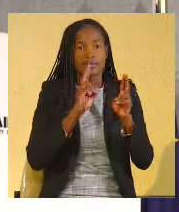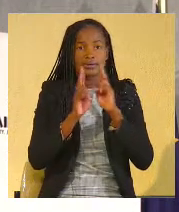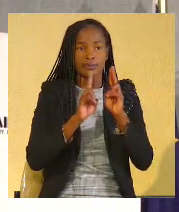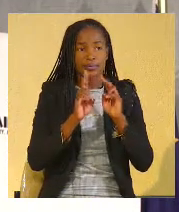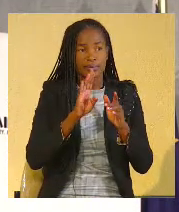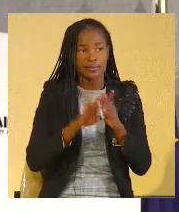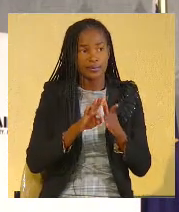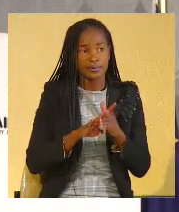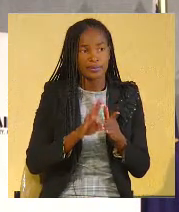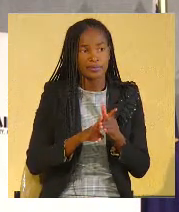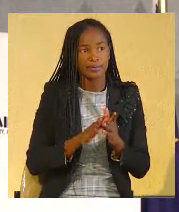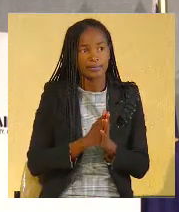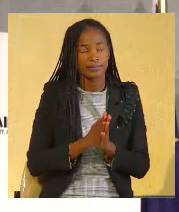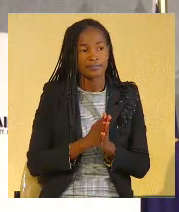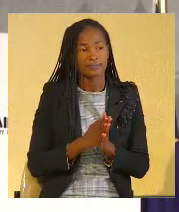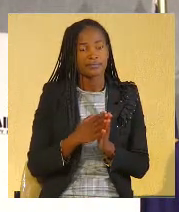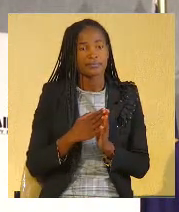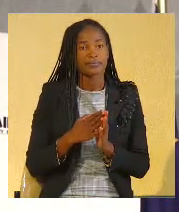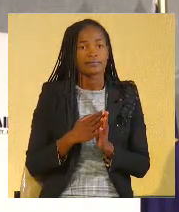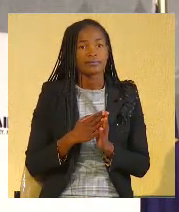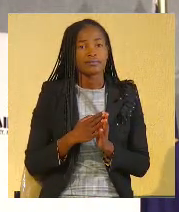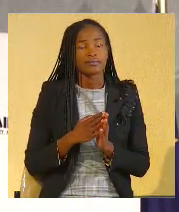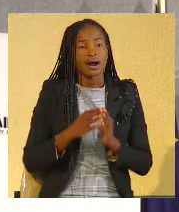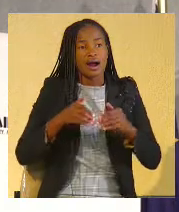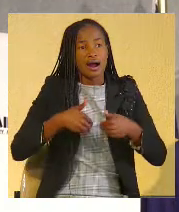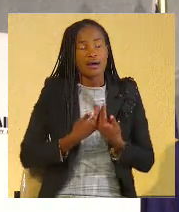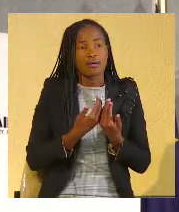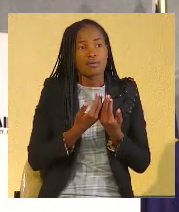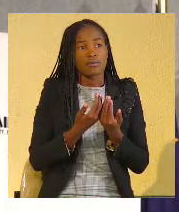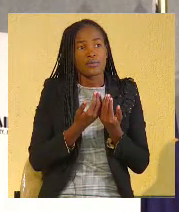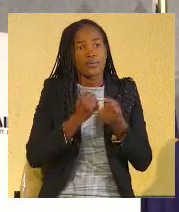a health update and also